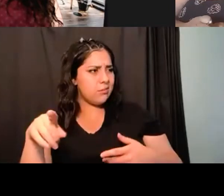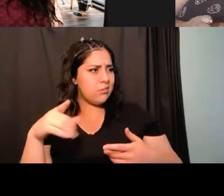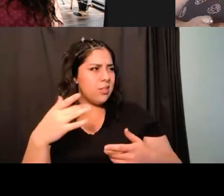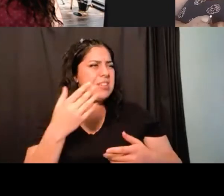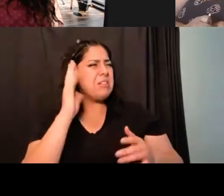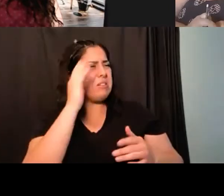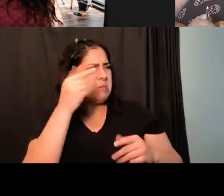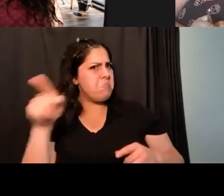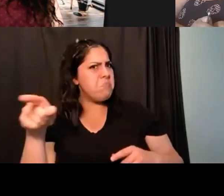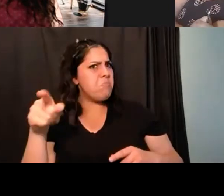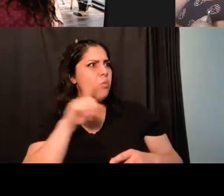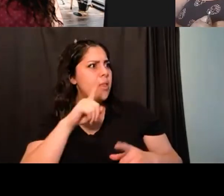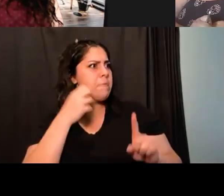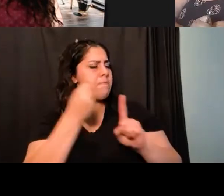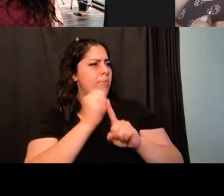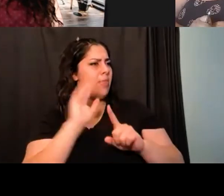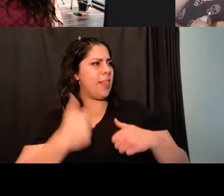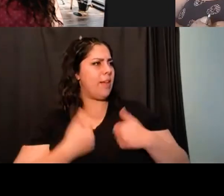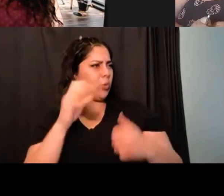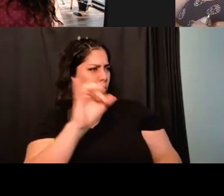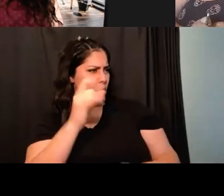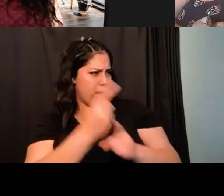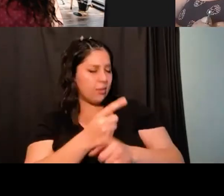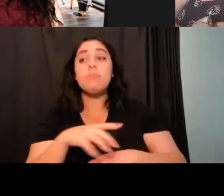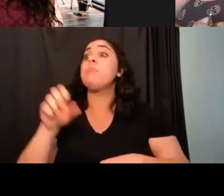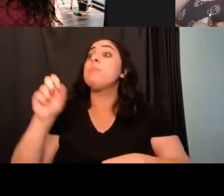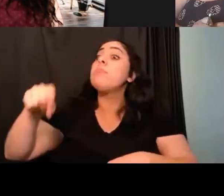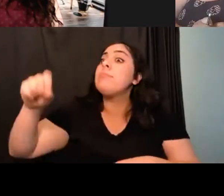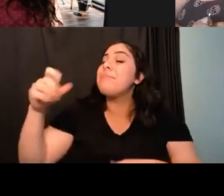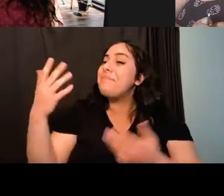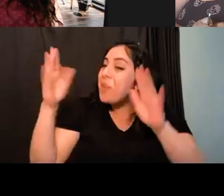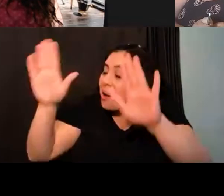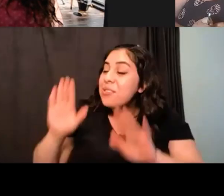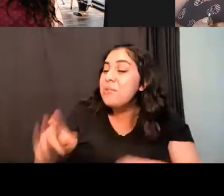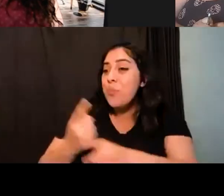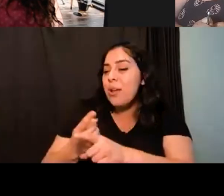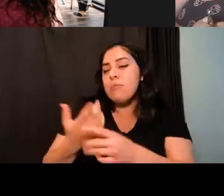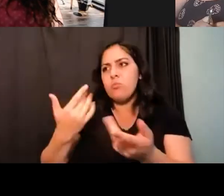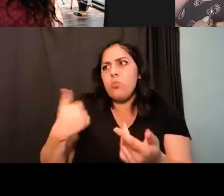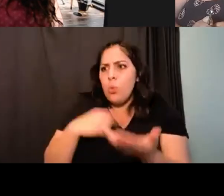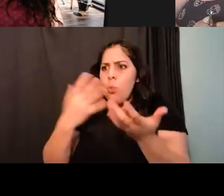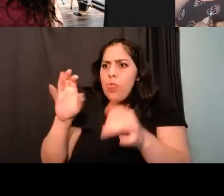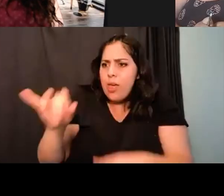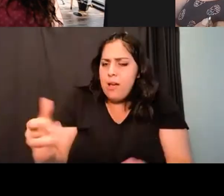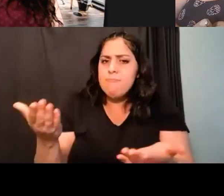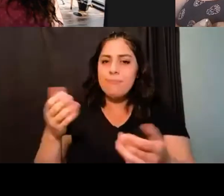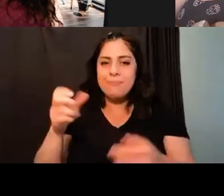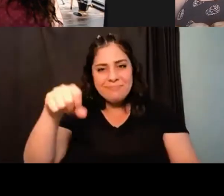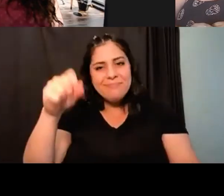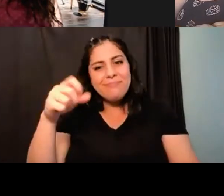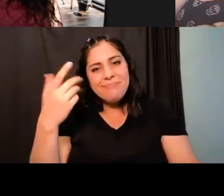effect it had on audiences as well. Yeah. We've had that too, which is awesome, right? That's what we want, right? So yeah, we have. It's